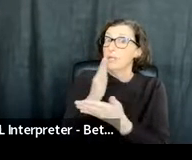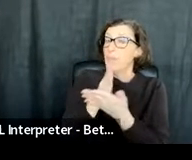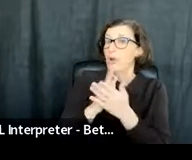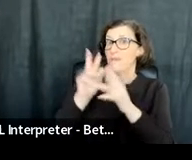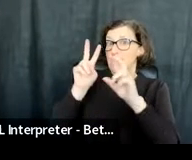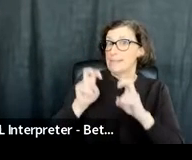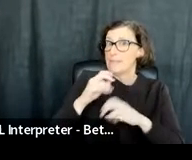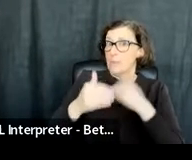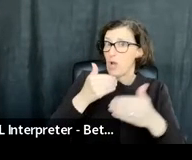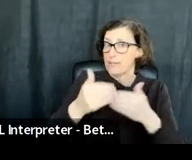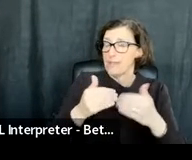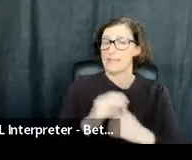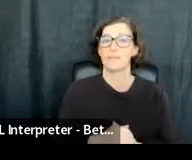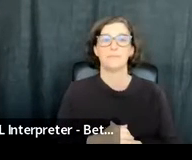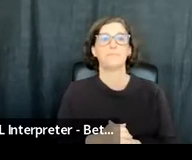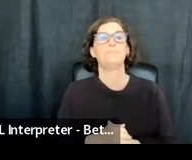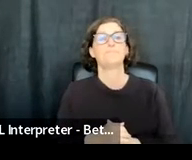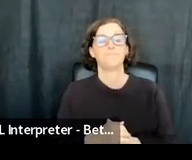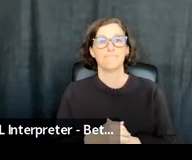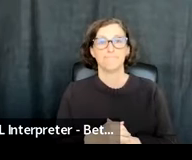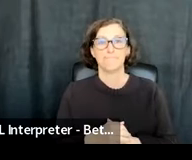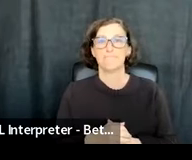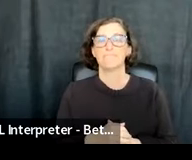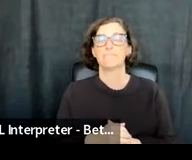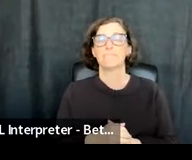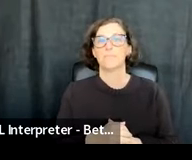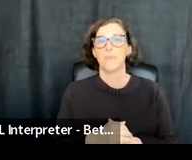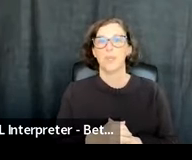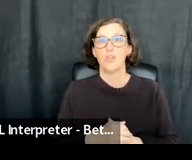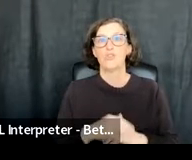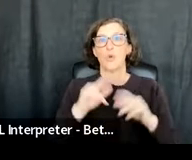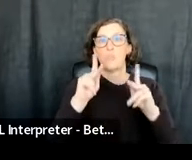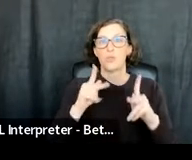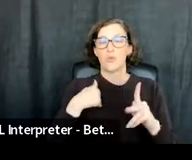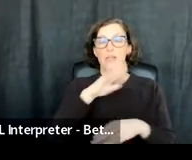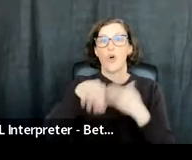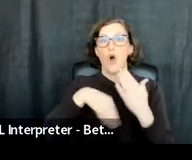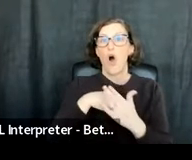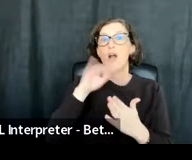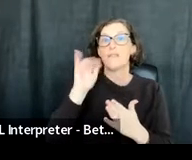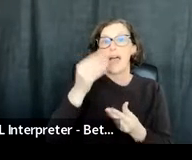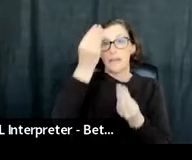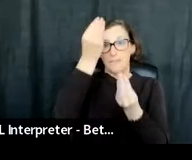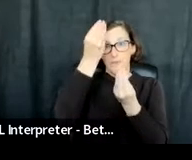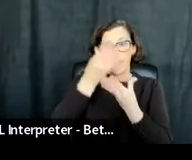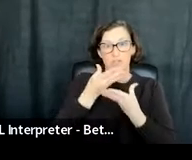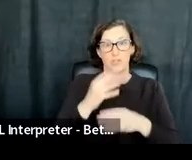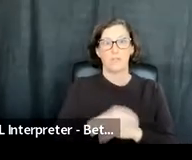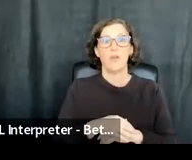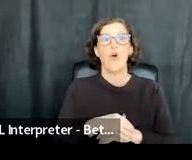assessment process as well. So it's somebody that has all of that background. It's also